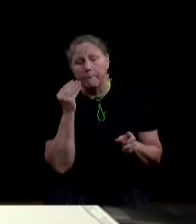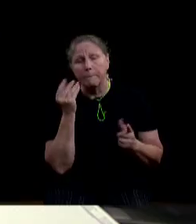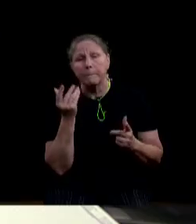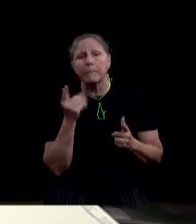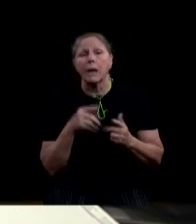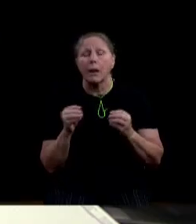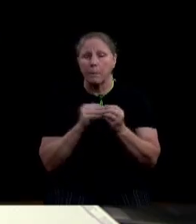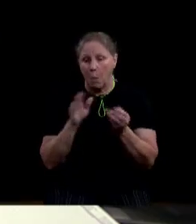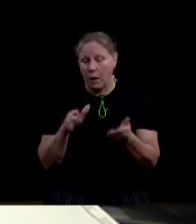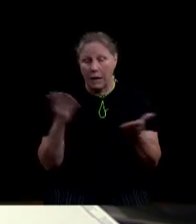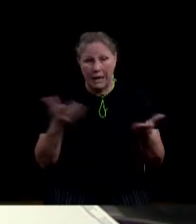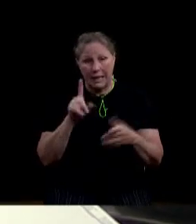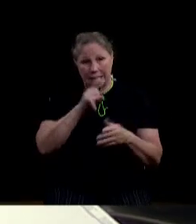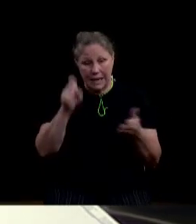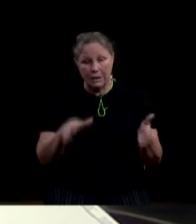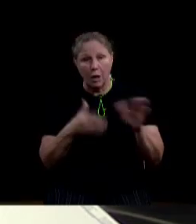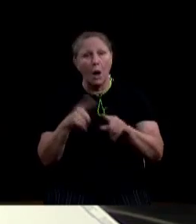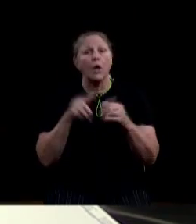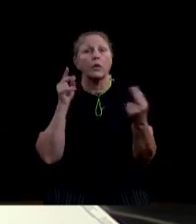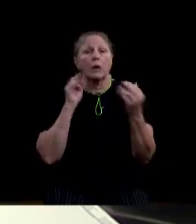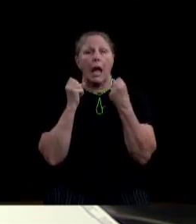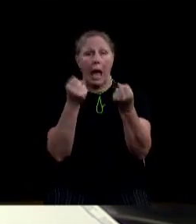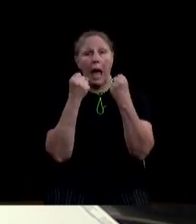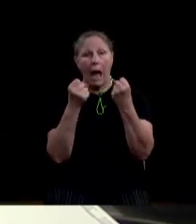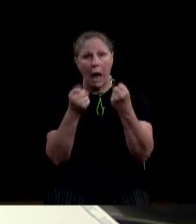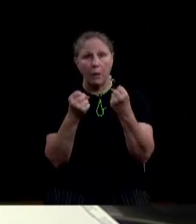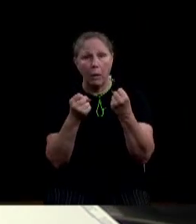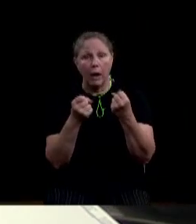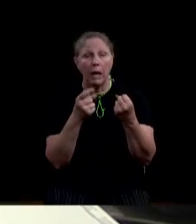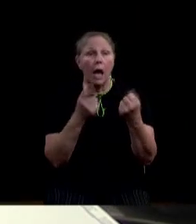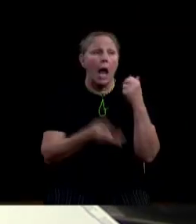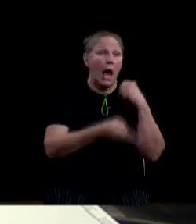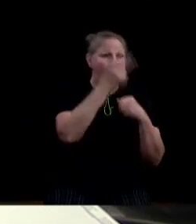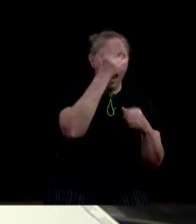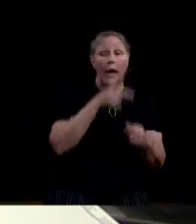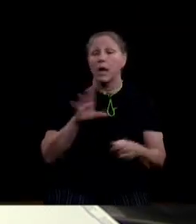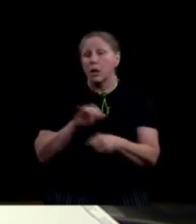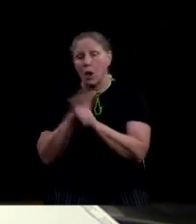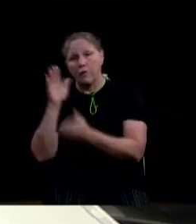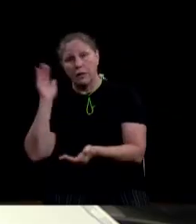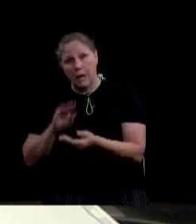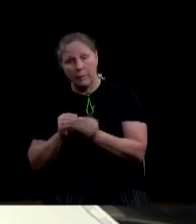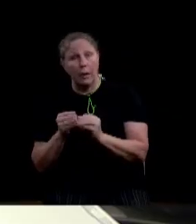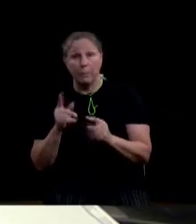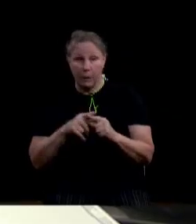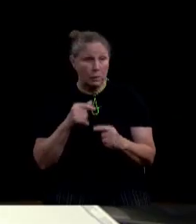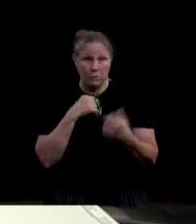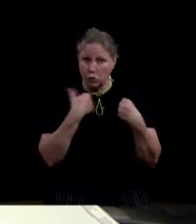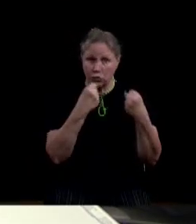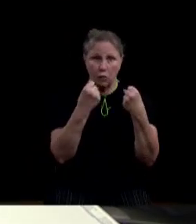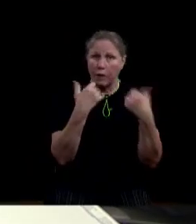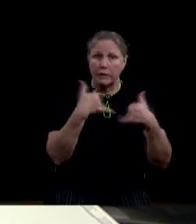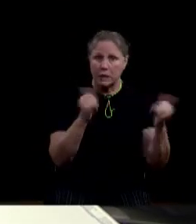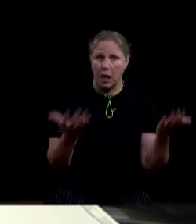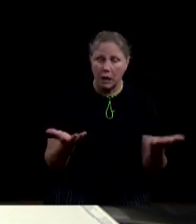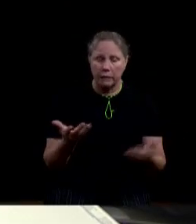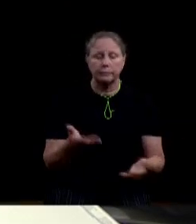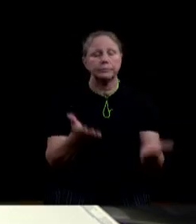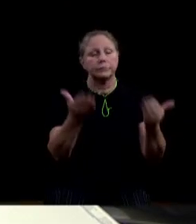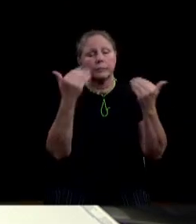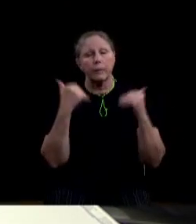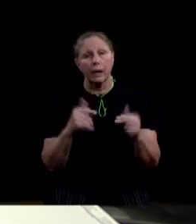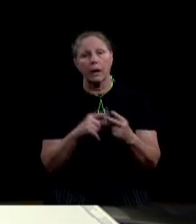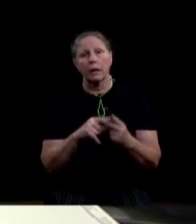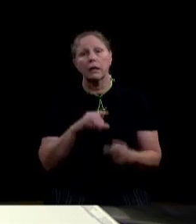from COVID, but are we going to stop driving? The next comment is from Justin Wood. If